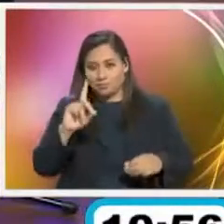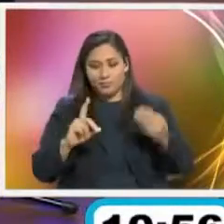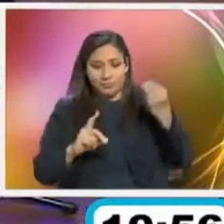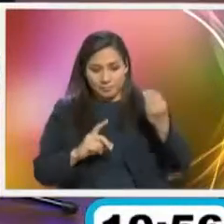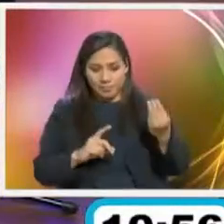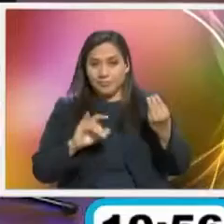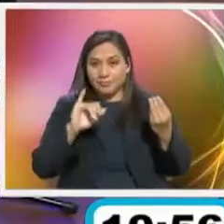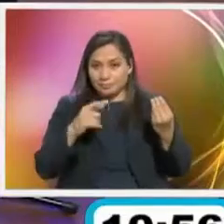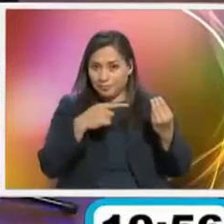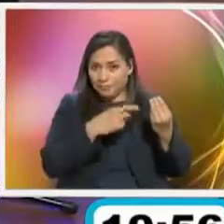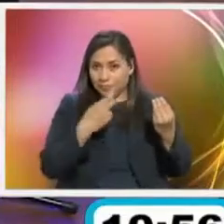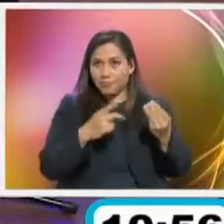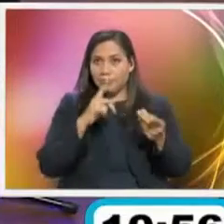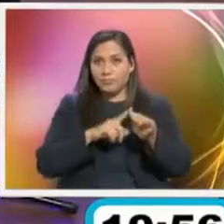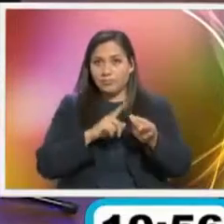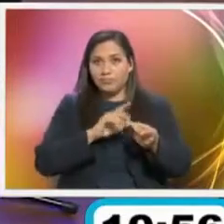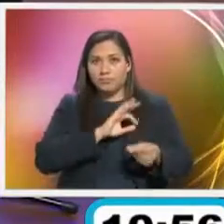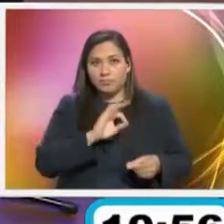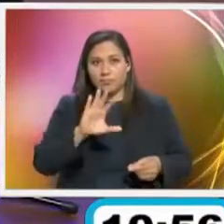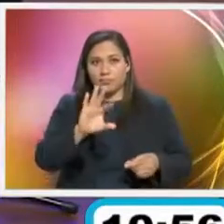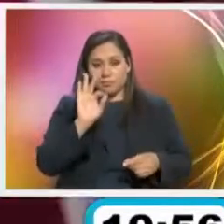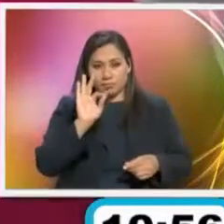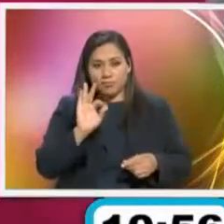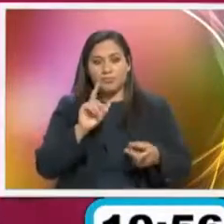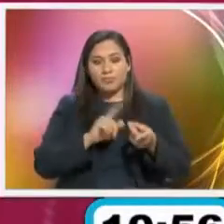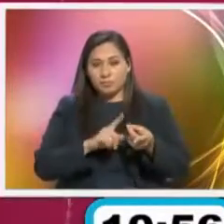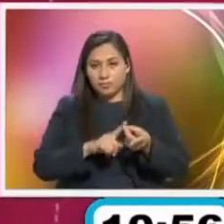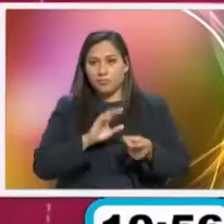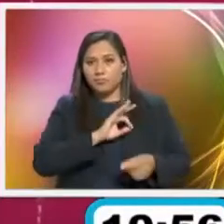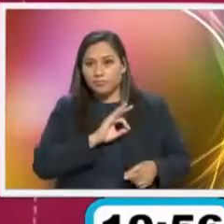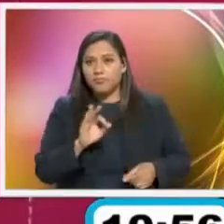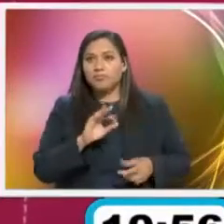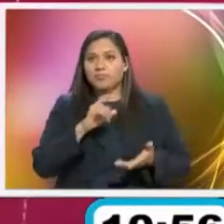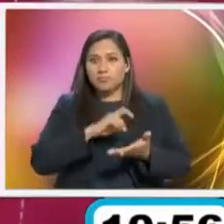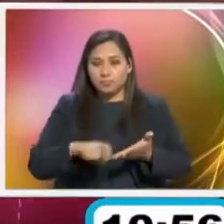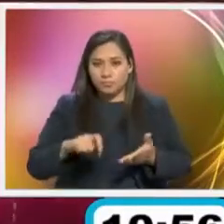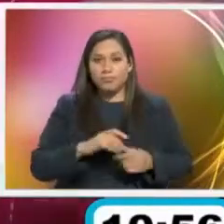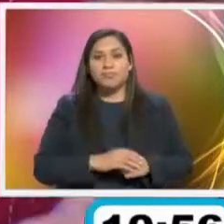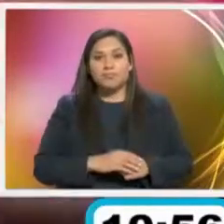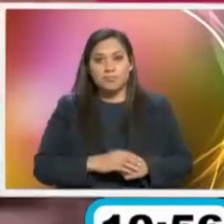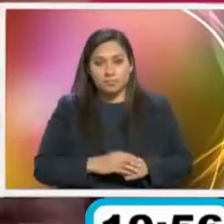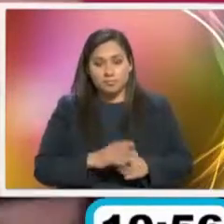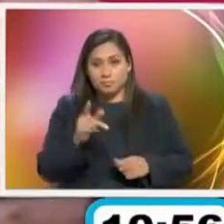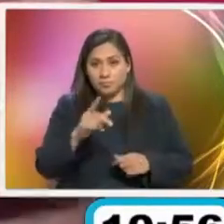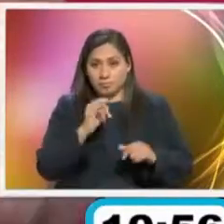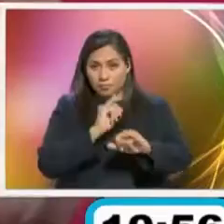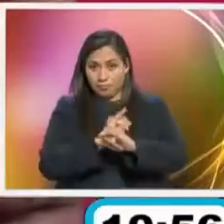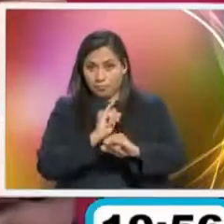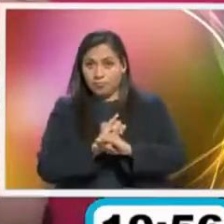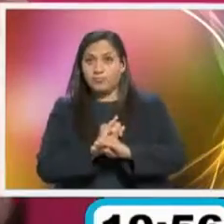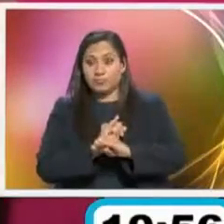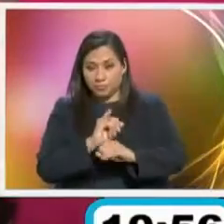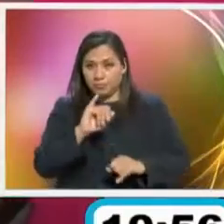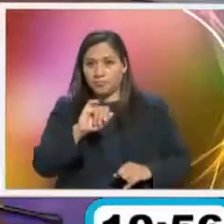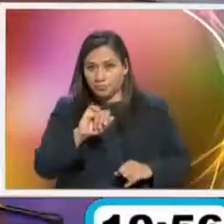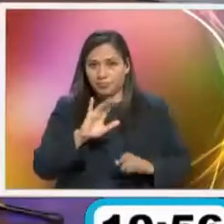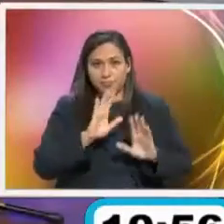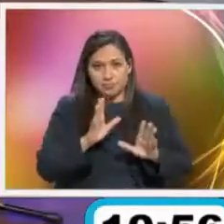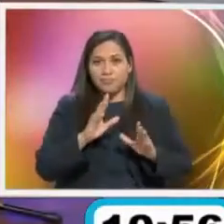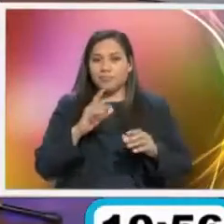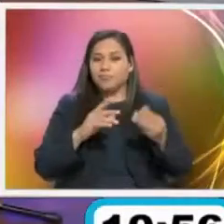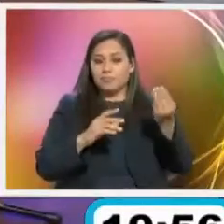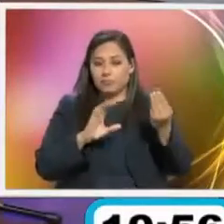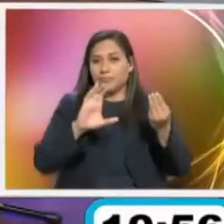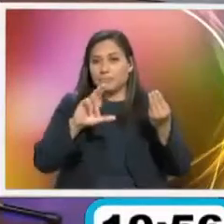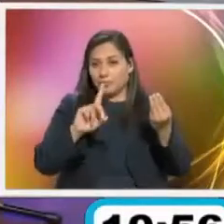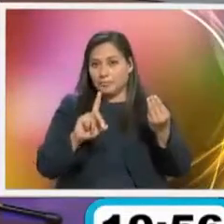Sí. Esto, ¿dónde lo podemos encontrar? ¿Dónde lo podemos comprar? ¿En plataformas? It's a limited edition. Ah, miren, es